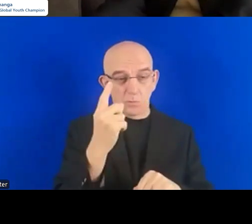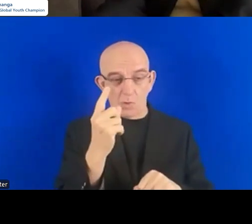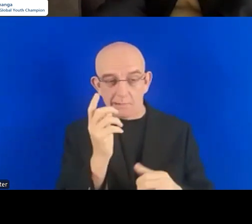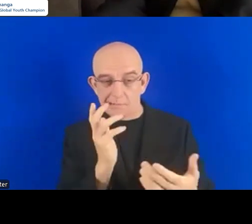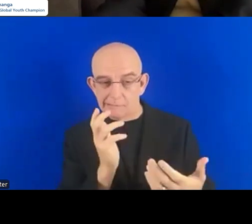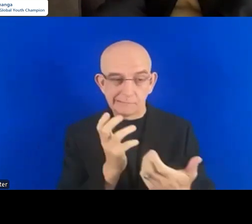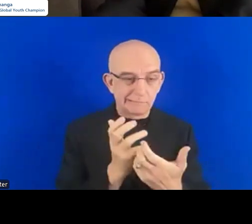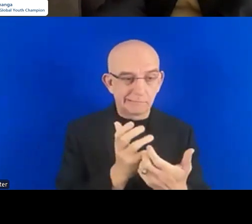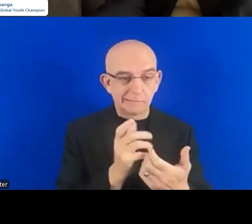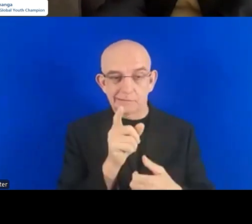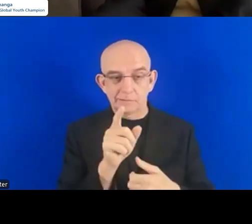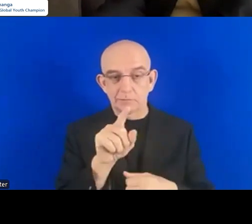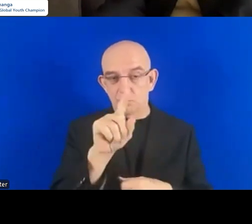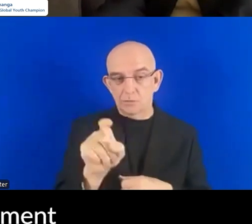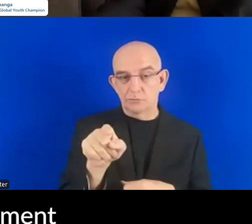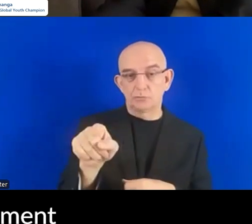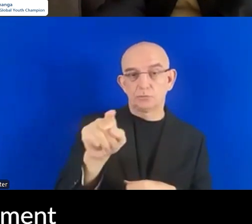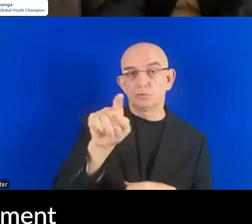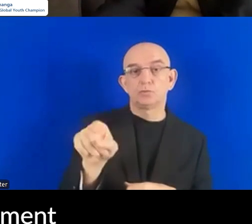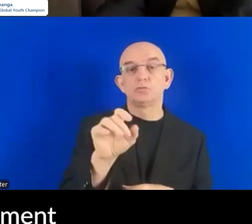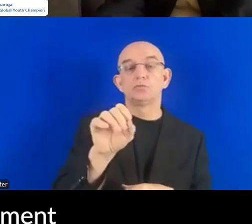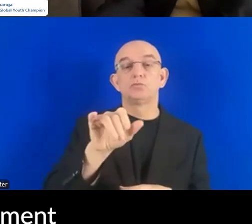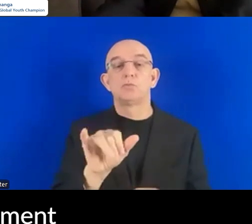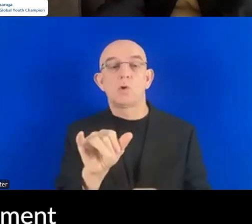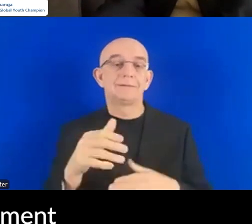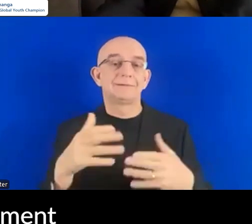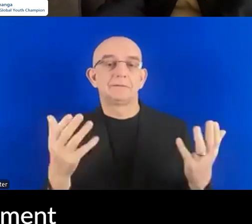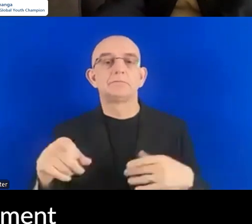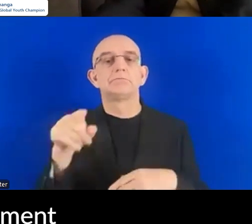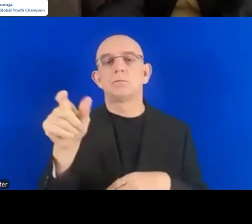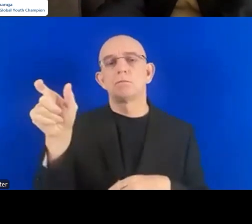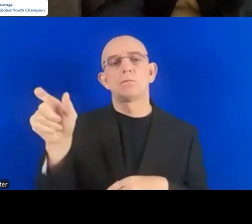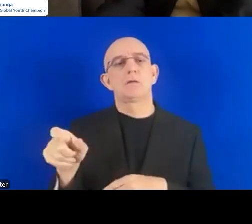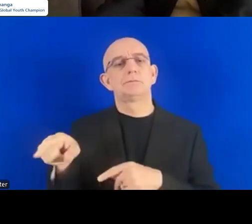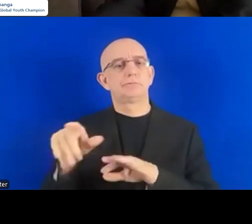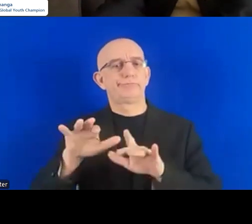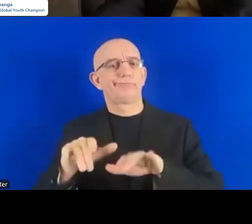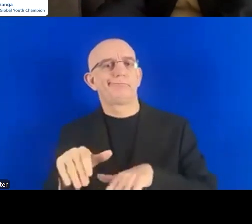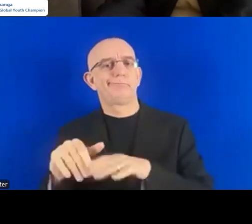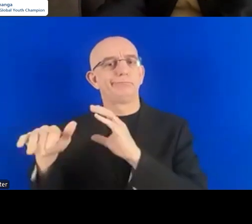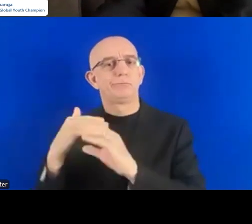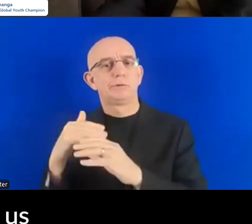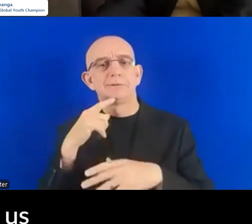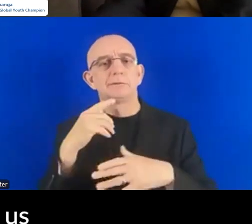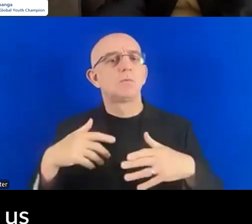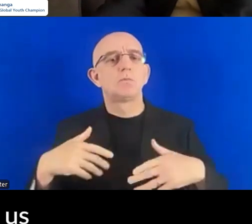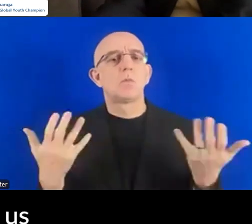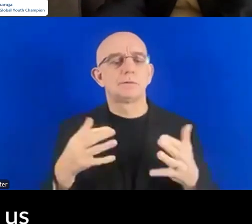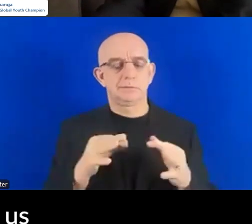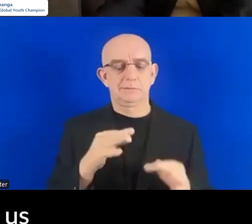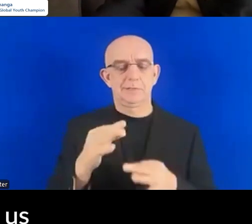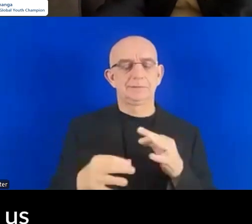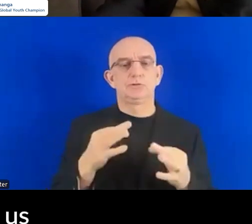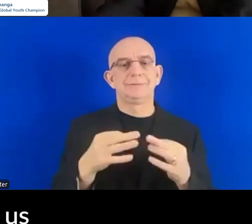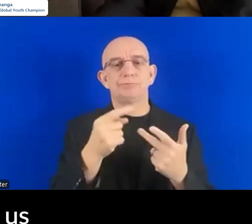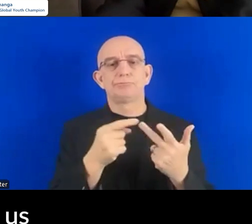what are some of the strategies that we can use to ensure parent and community engagement go beyond advocacy? Do you have a